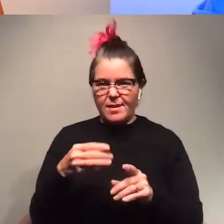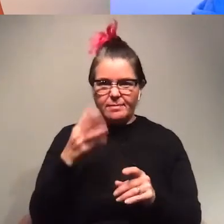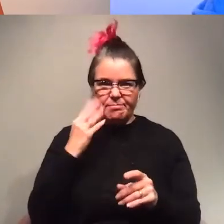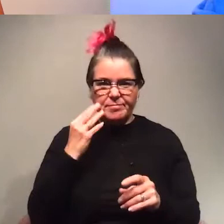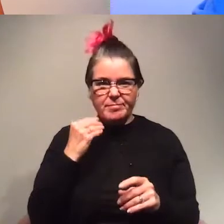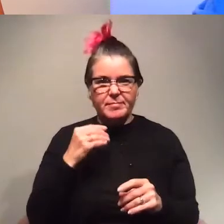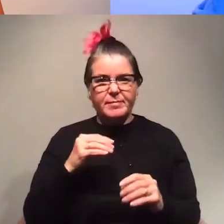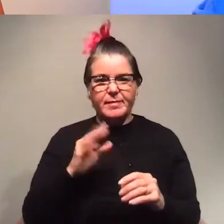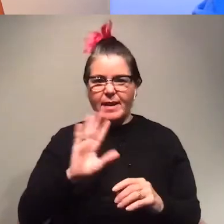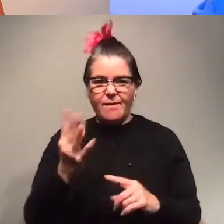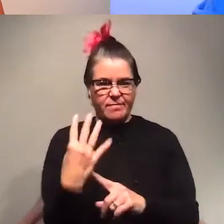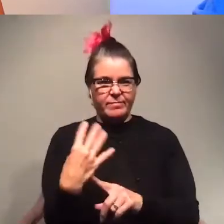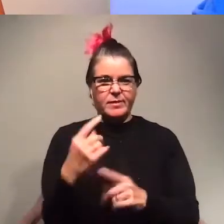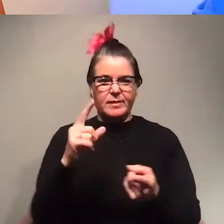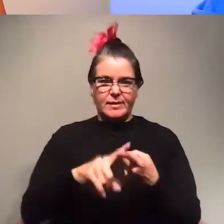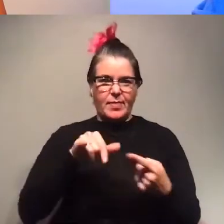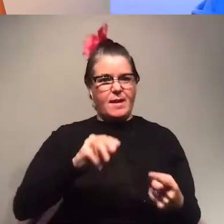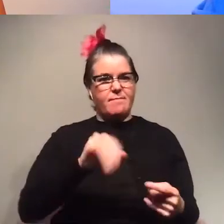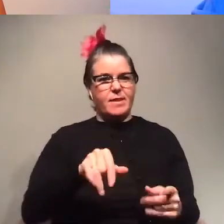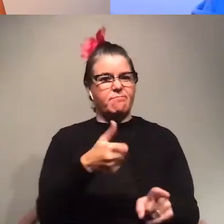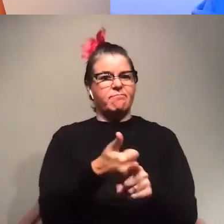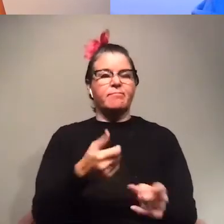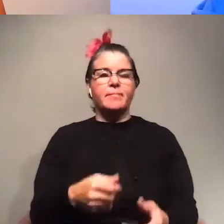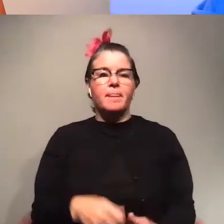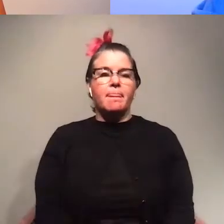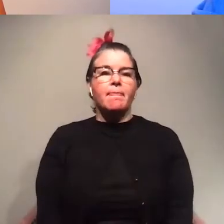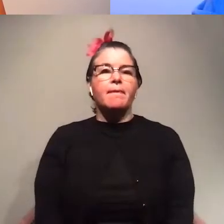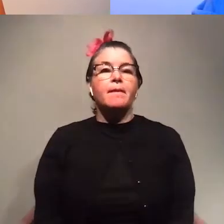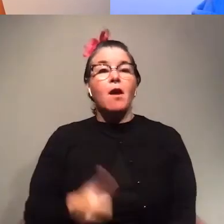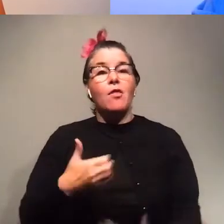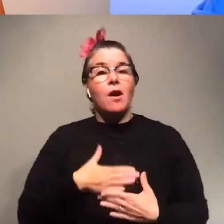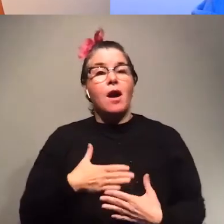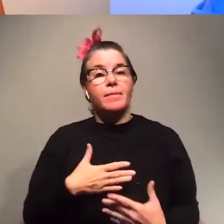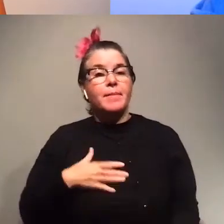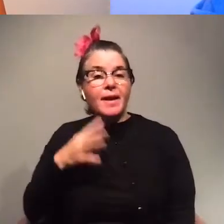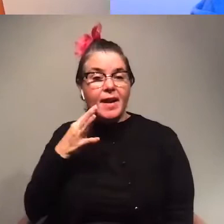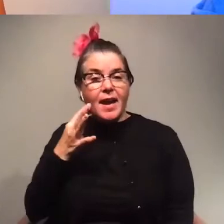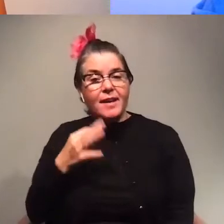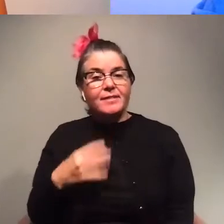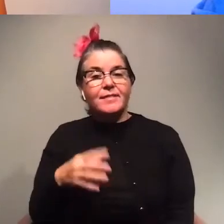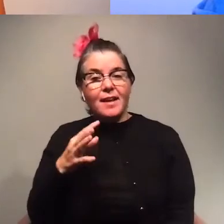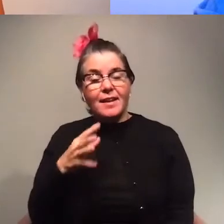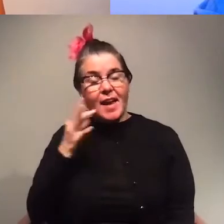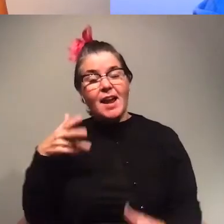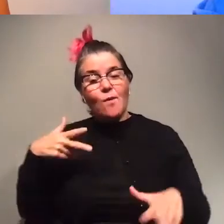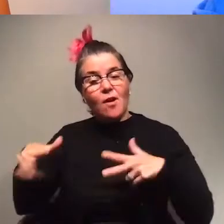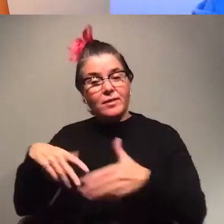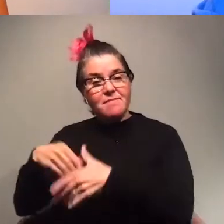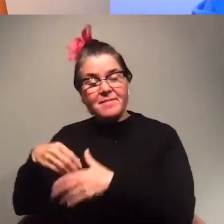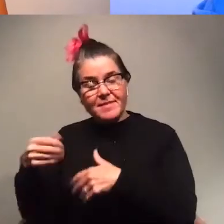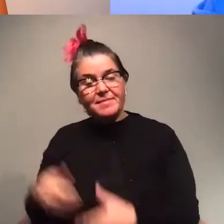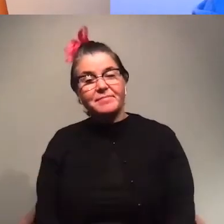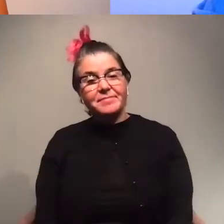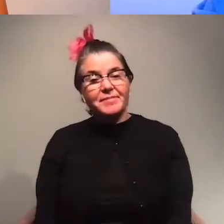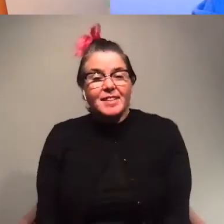or anything like that until that moment. But the other hobby is probably just my cat. I like to take my cat on walks outside. That's